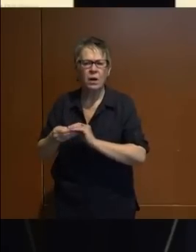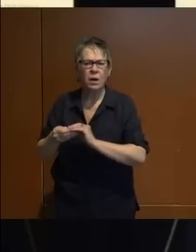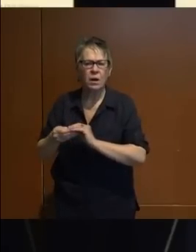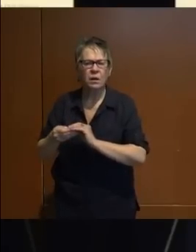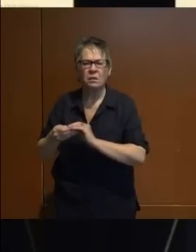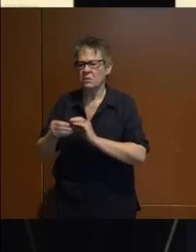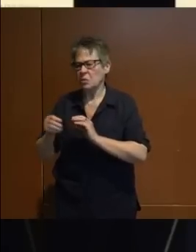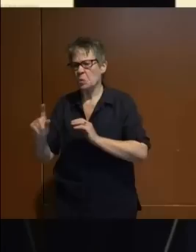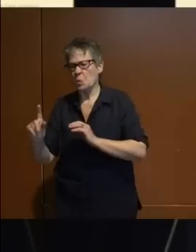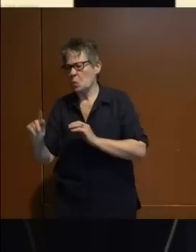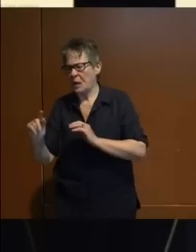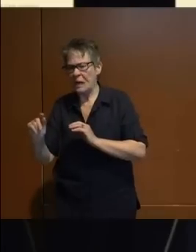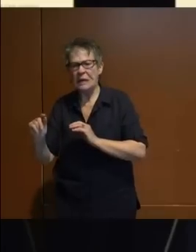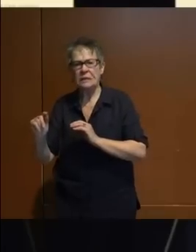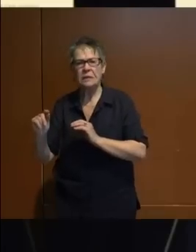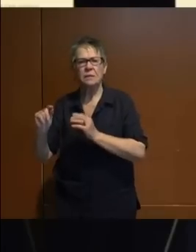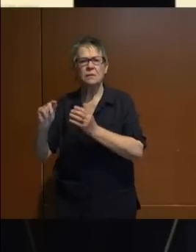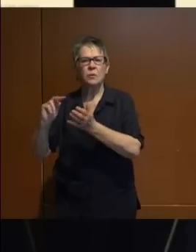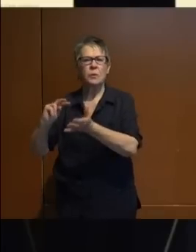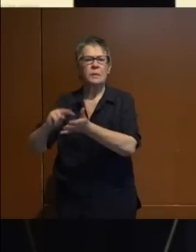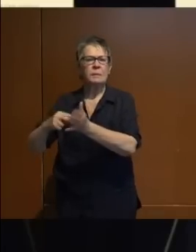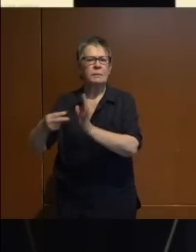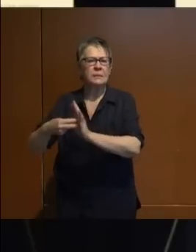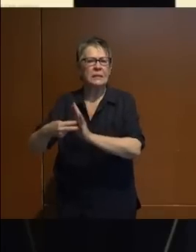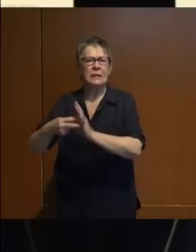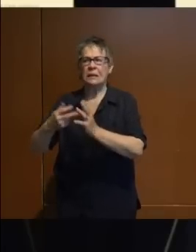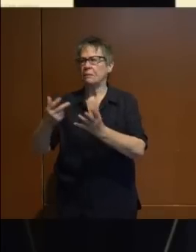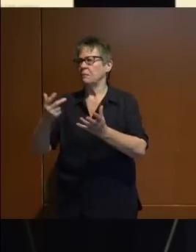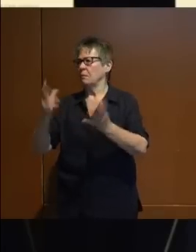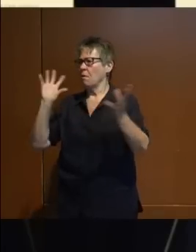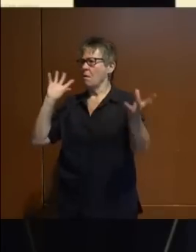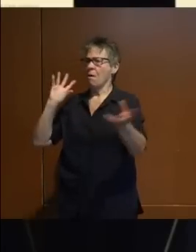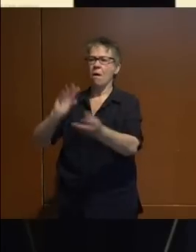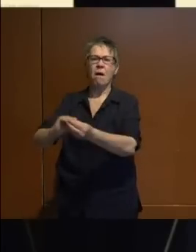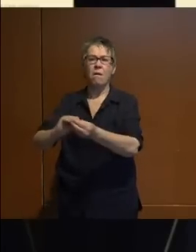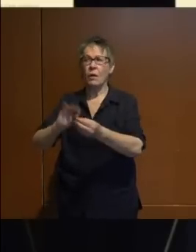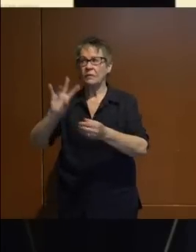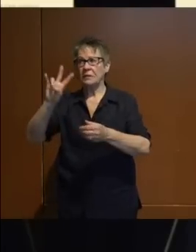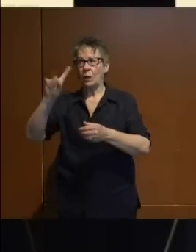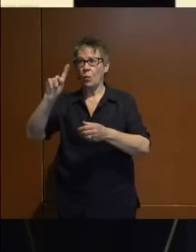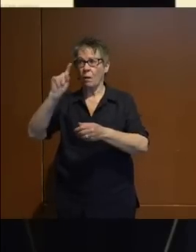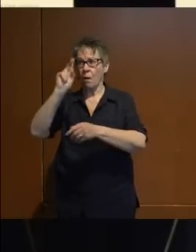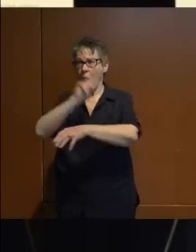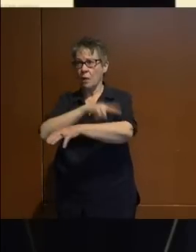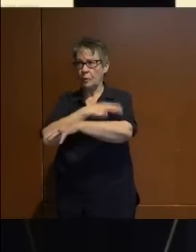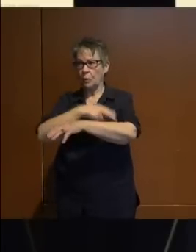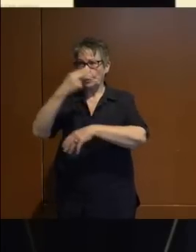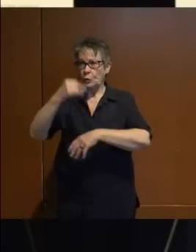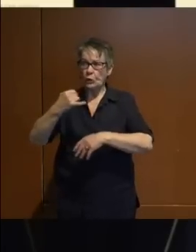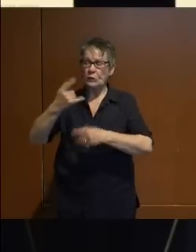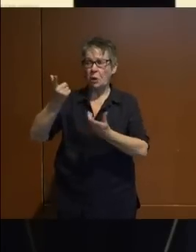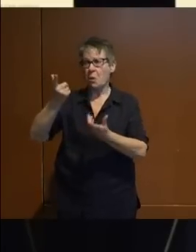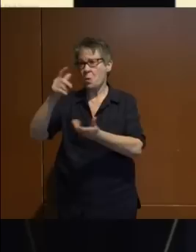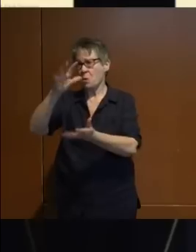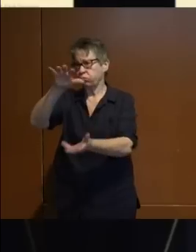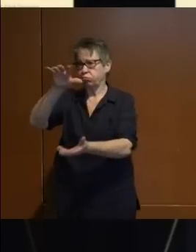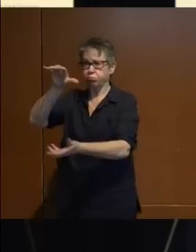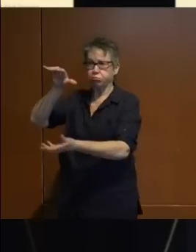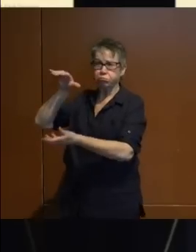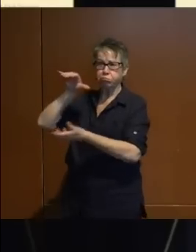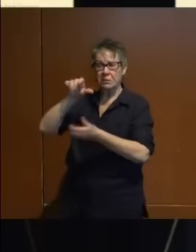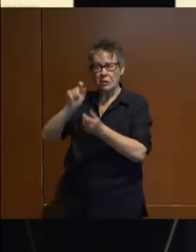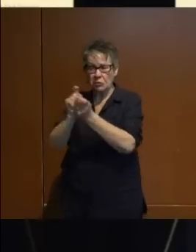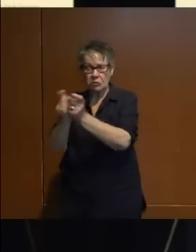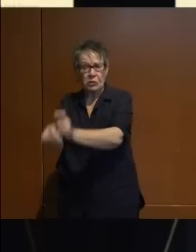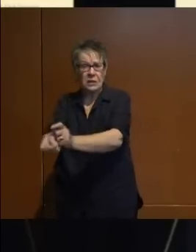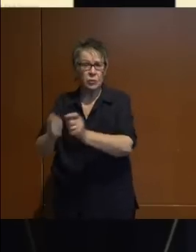have almost 1,000 ambulatory surgery centers. So we have thousands of anesthesia machines. So we have